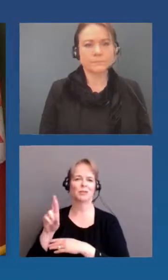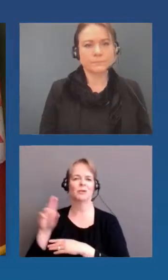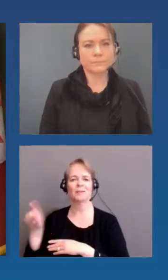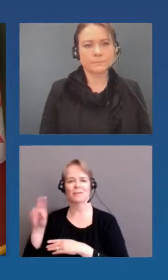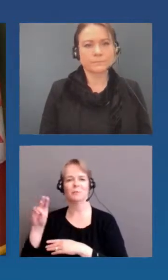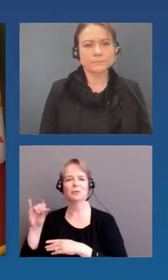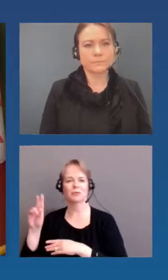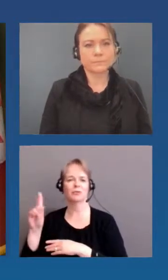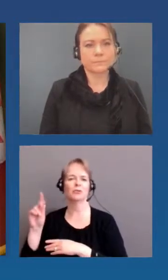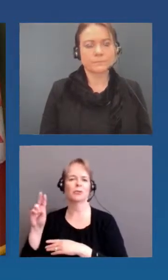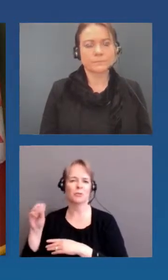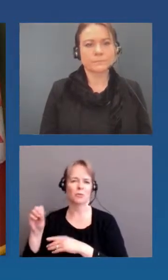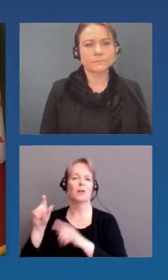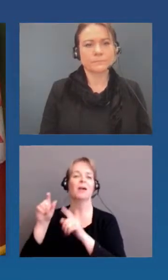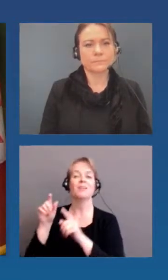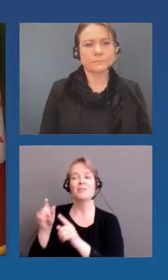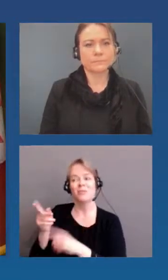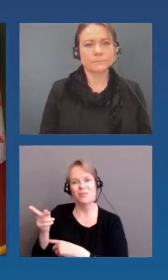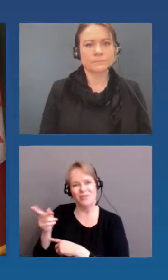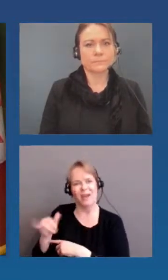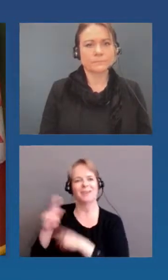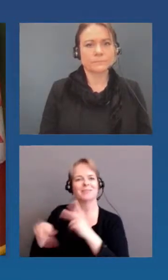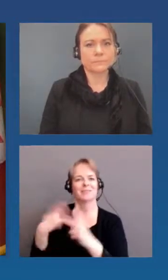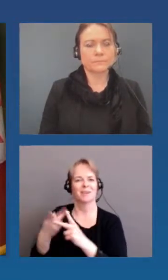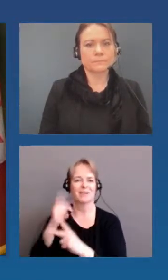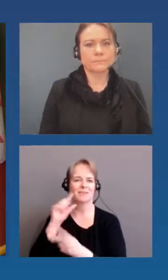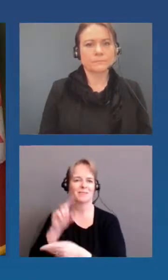the way things are going to roll out.